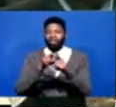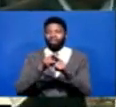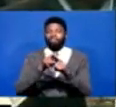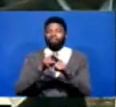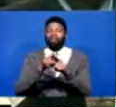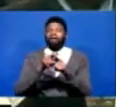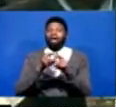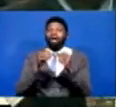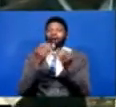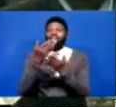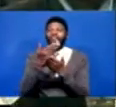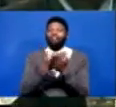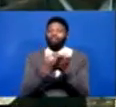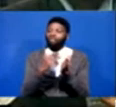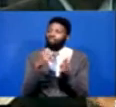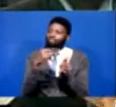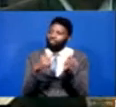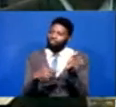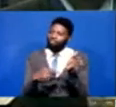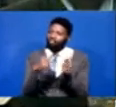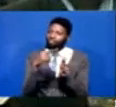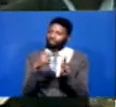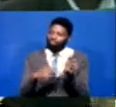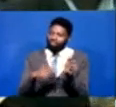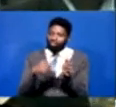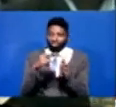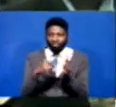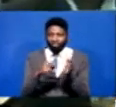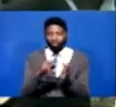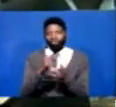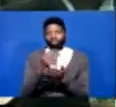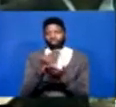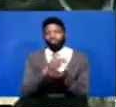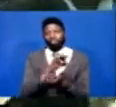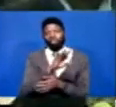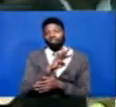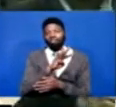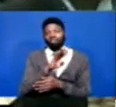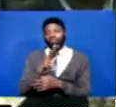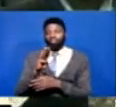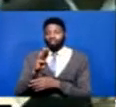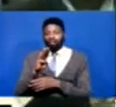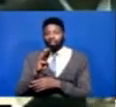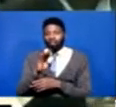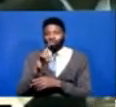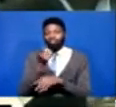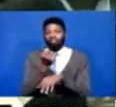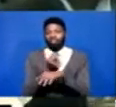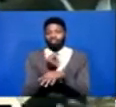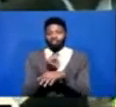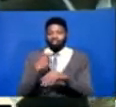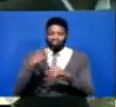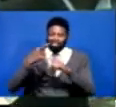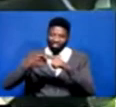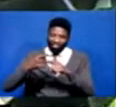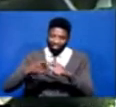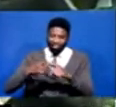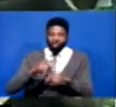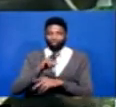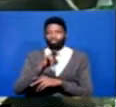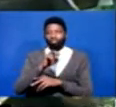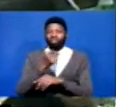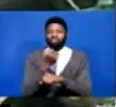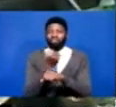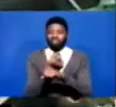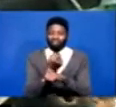should we be reading? Form 34B should we be reading per minute? We discover that every 20 minutes